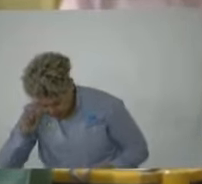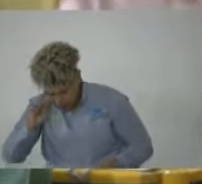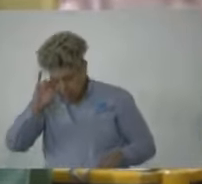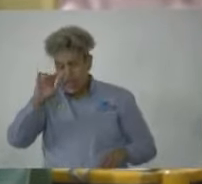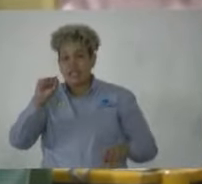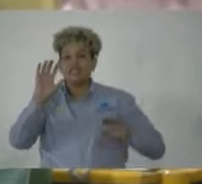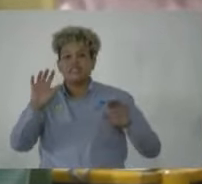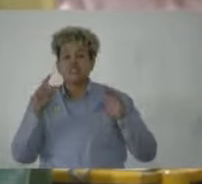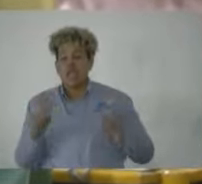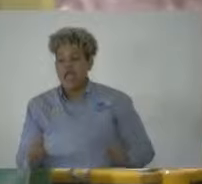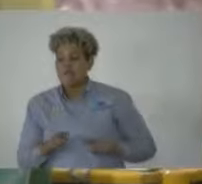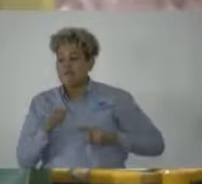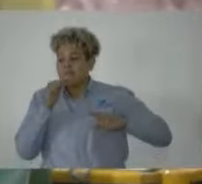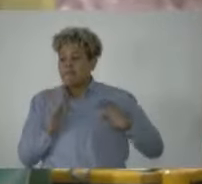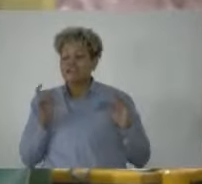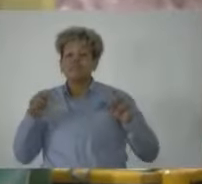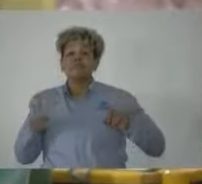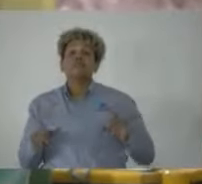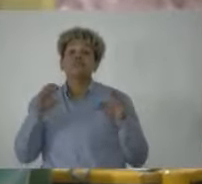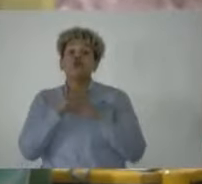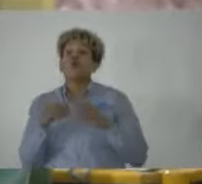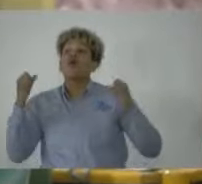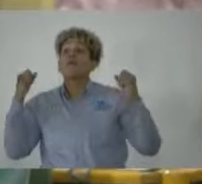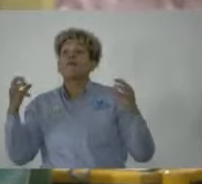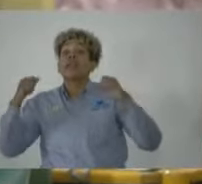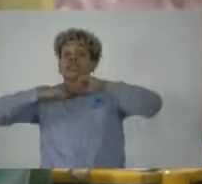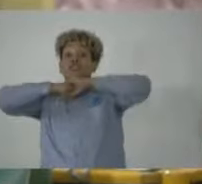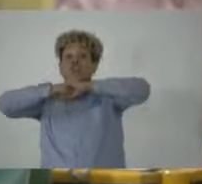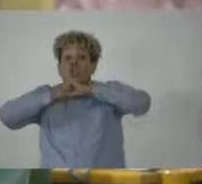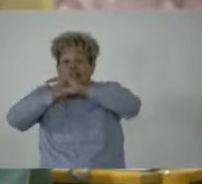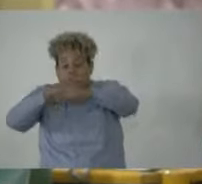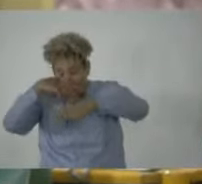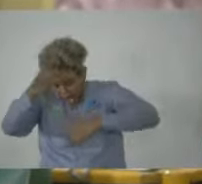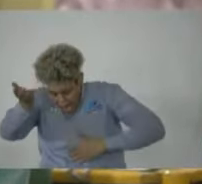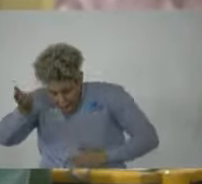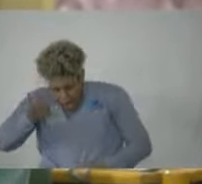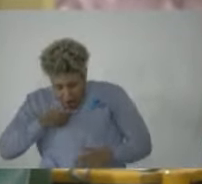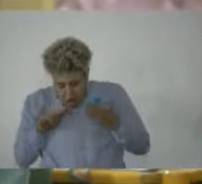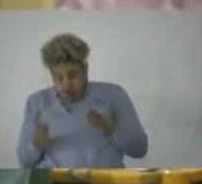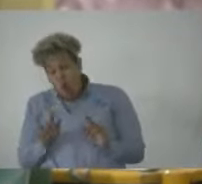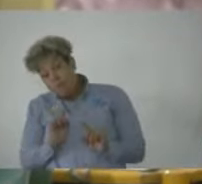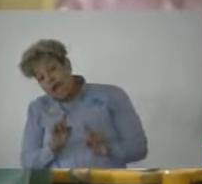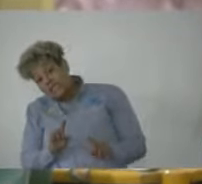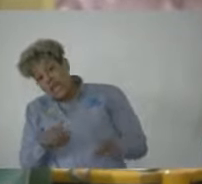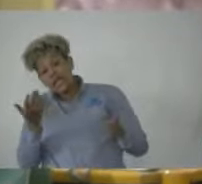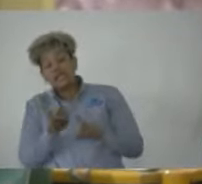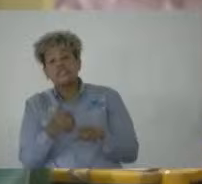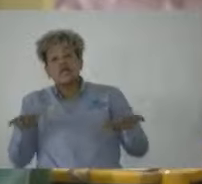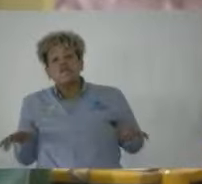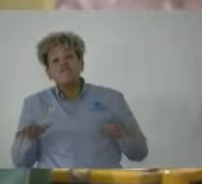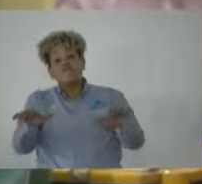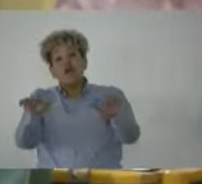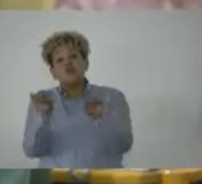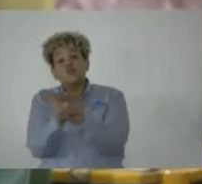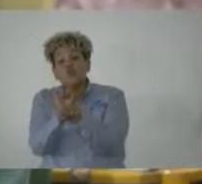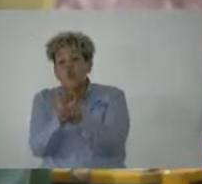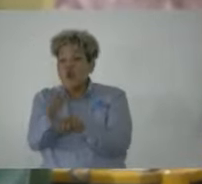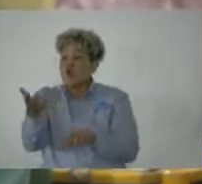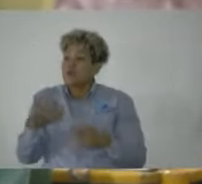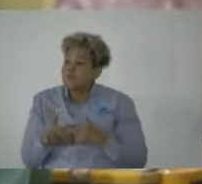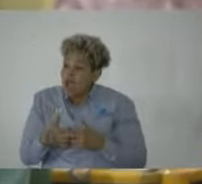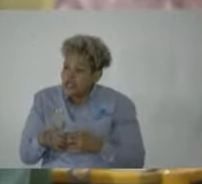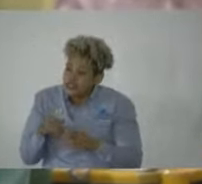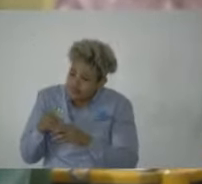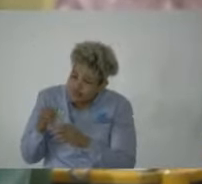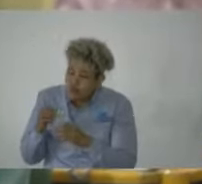NIS. Madam Speaker, this includes many security guards, room attendants, factory floor workers, machine